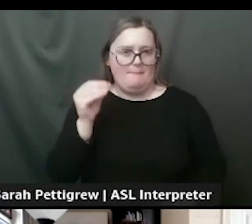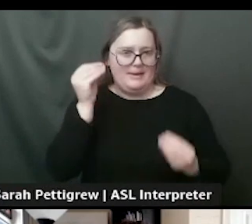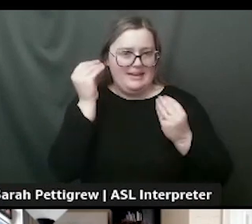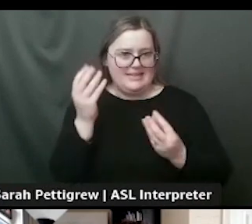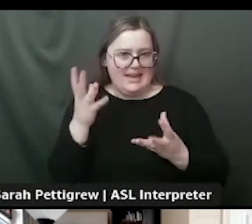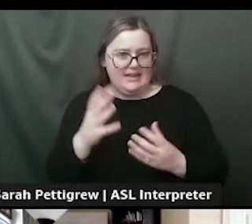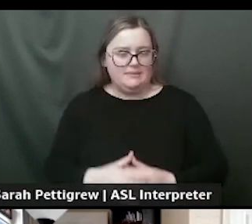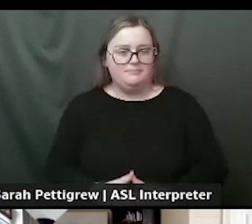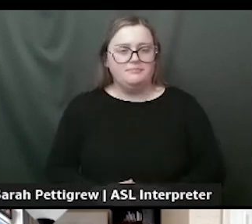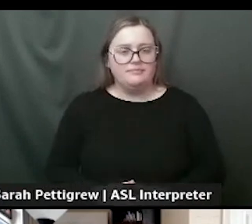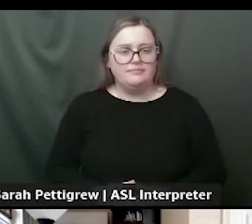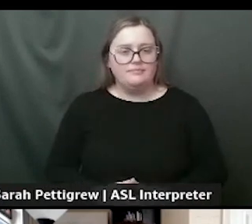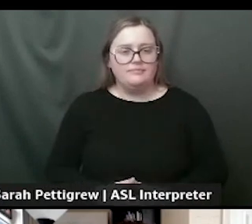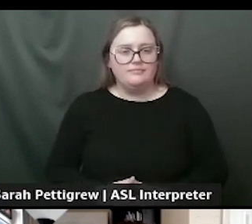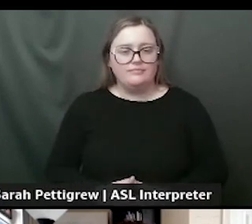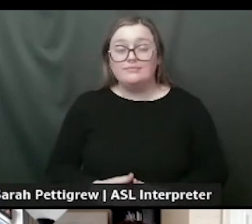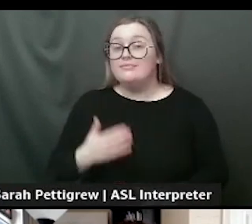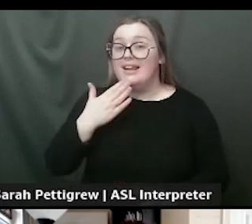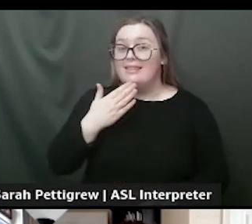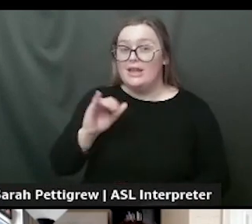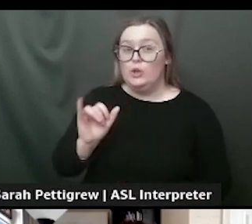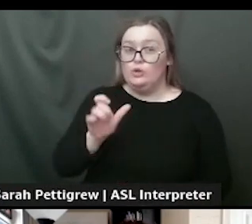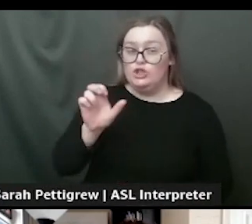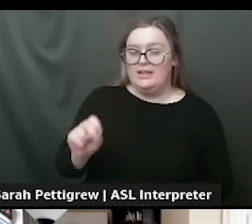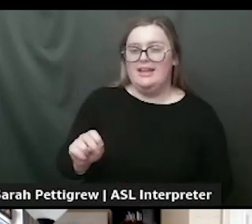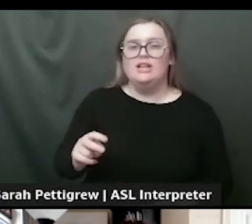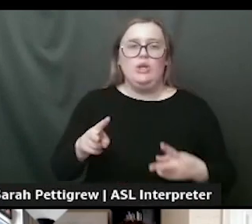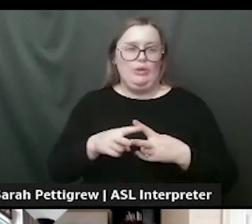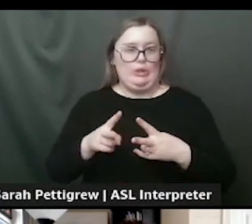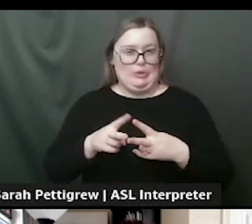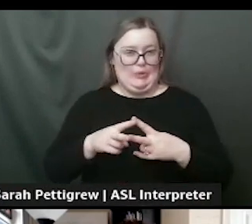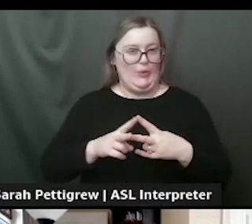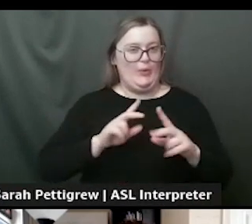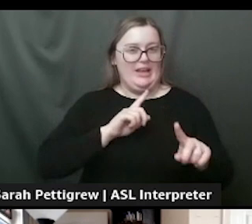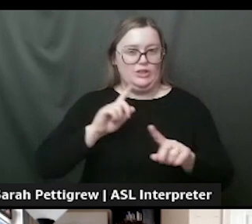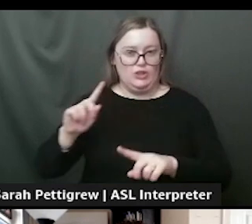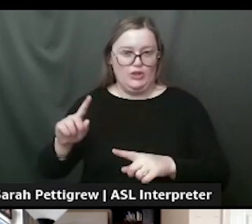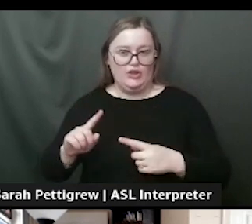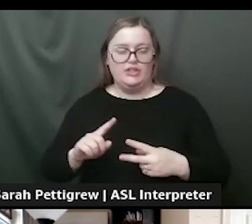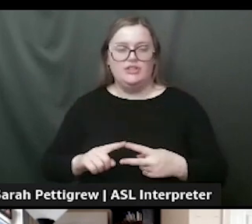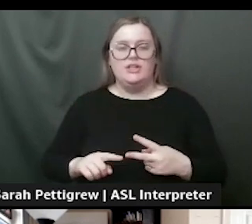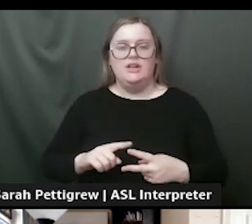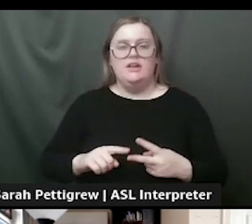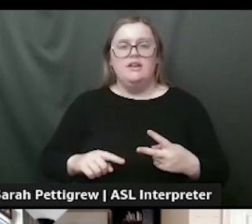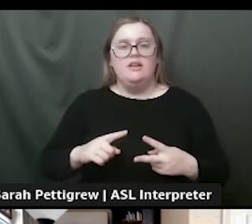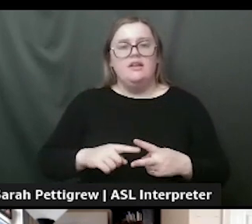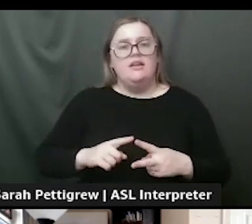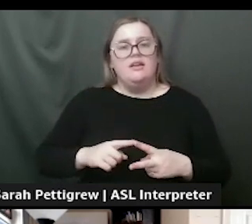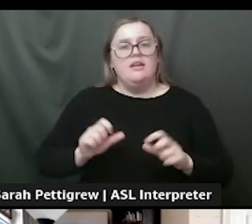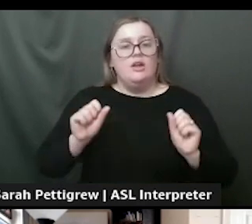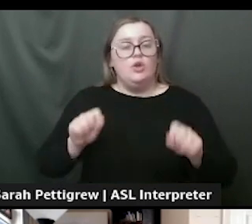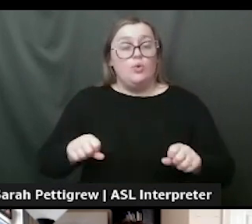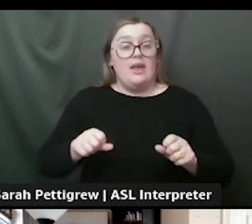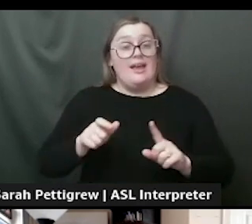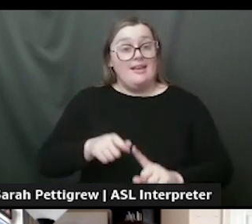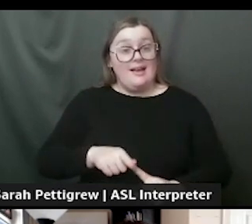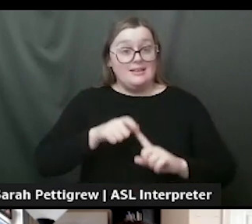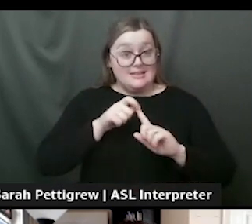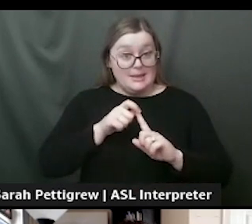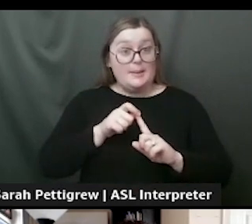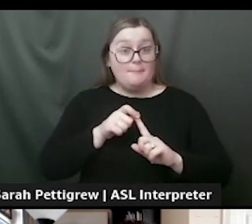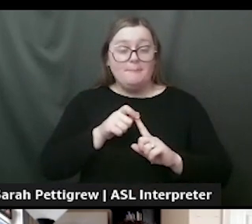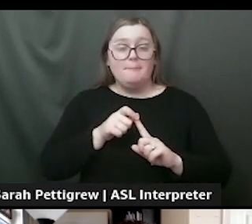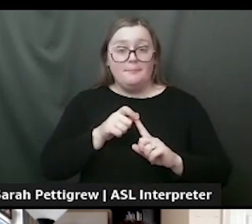that's thank you, Jillian. So two-part answer really. You can do a customization, so you can